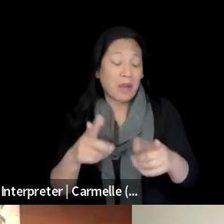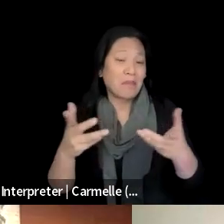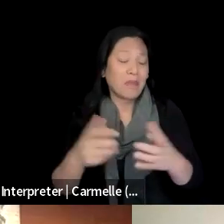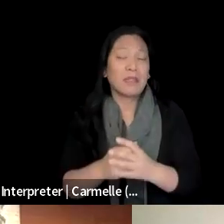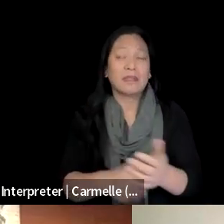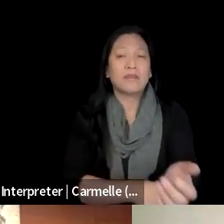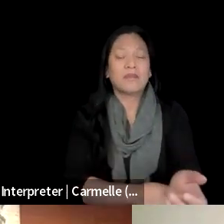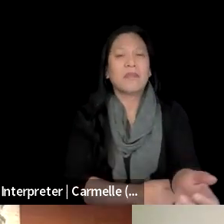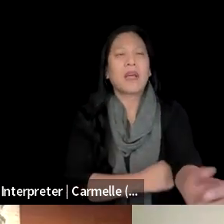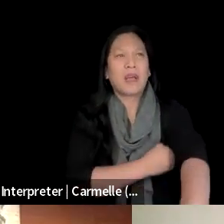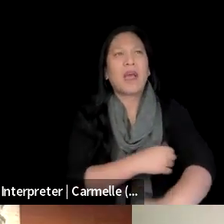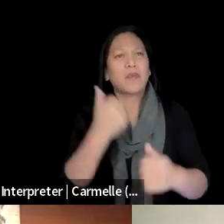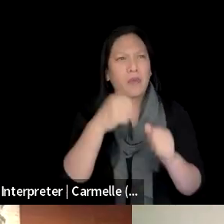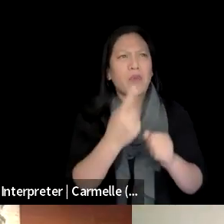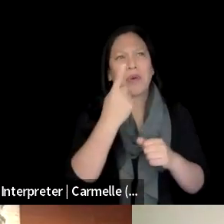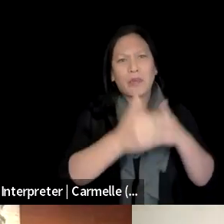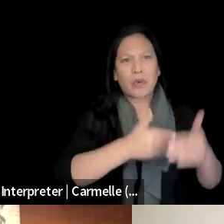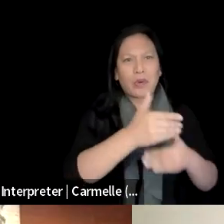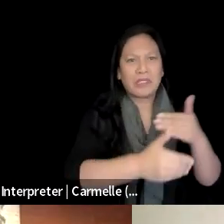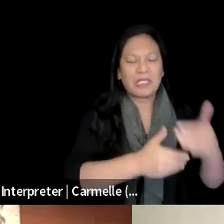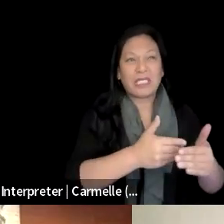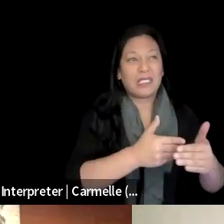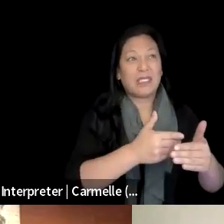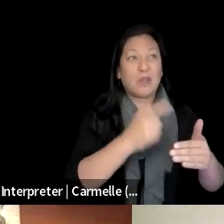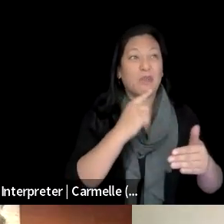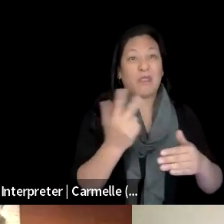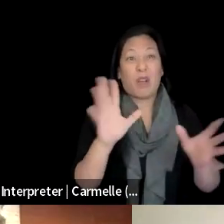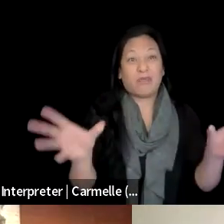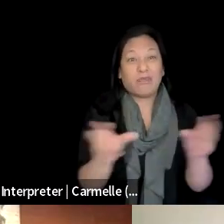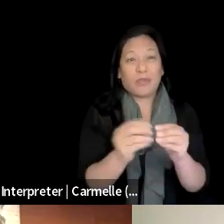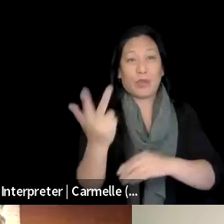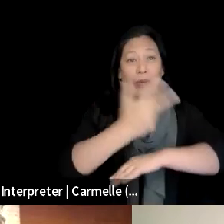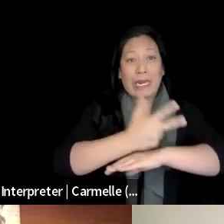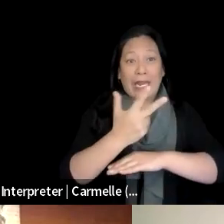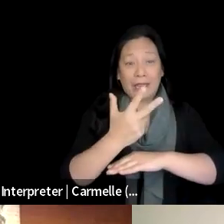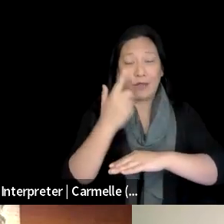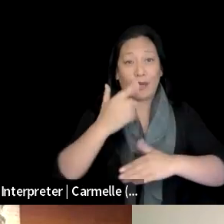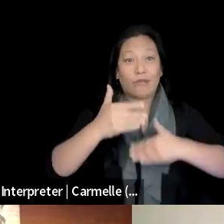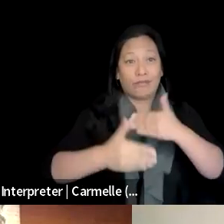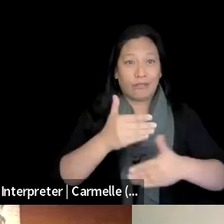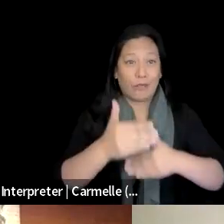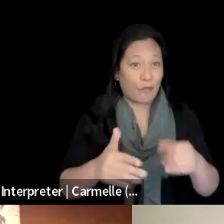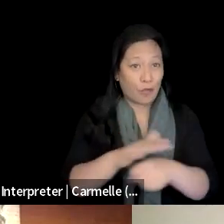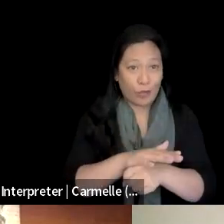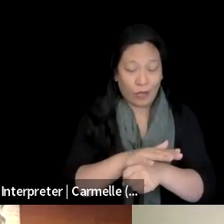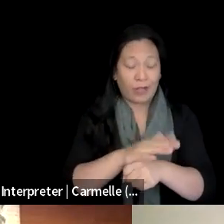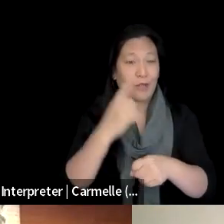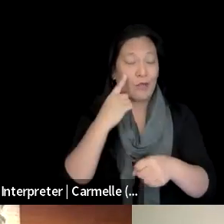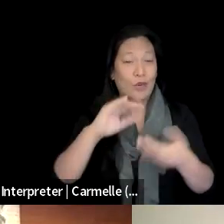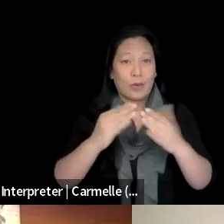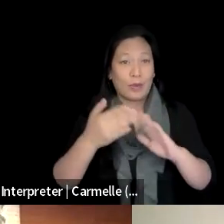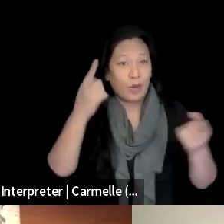very particular process, done it over the course of like 3 days, um, uh, which sounds